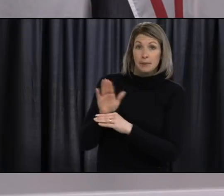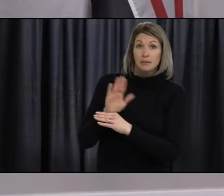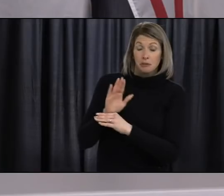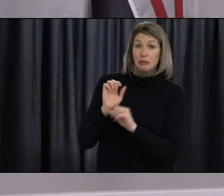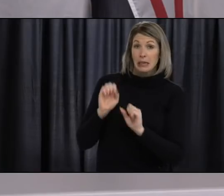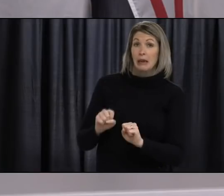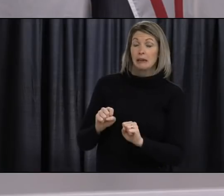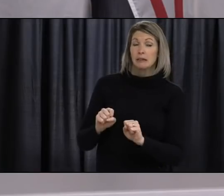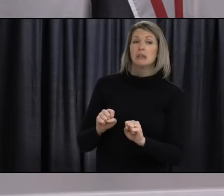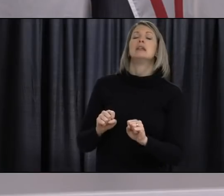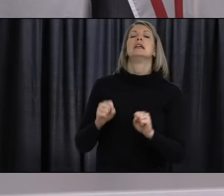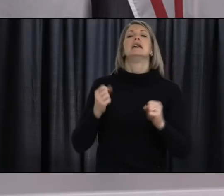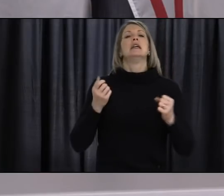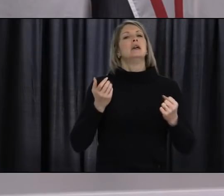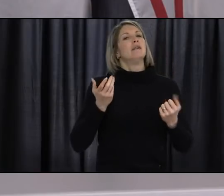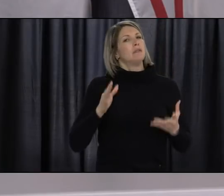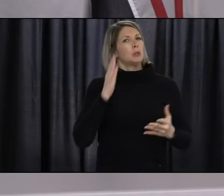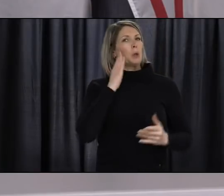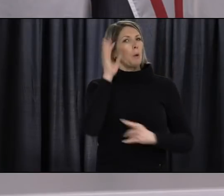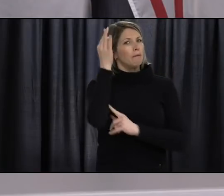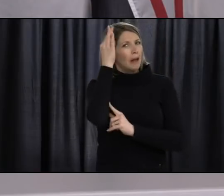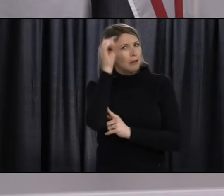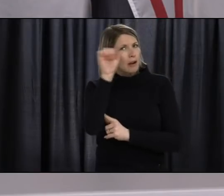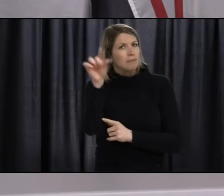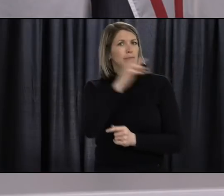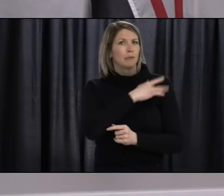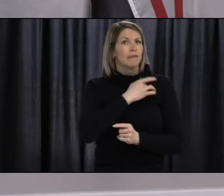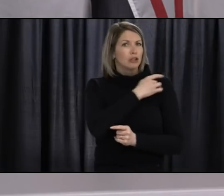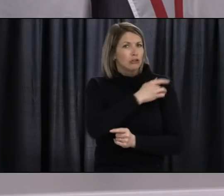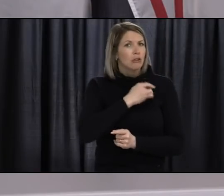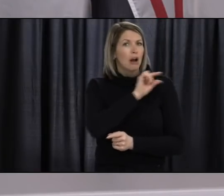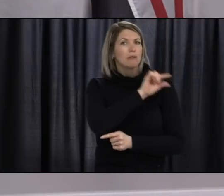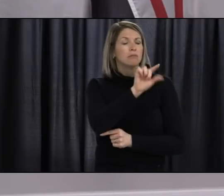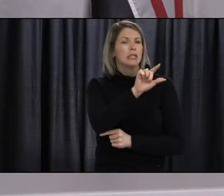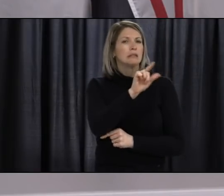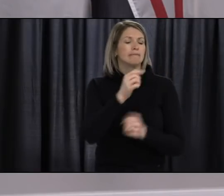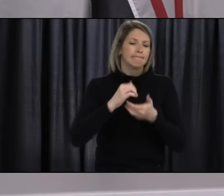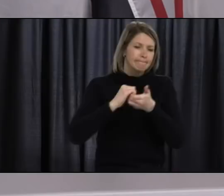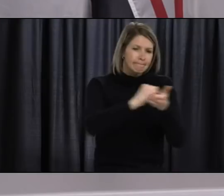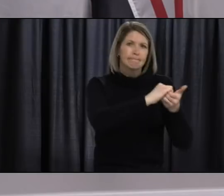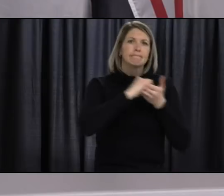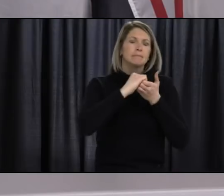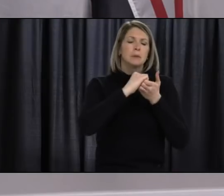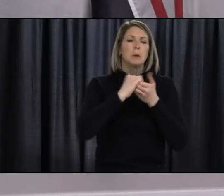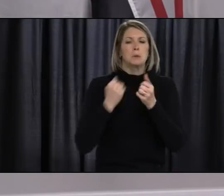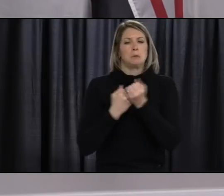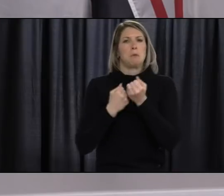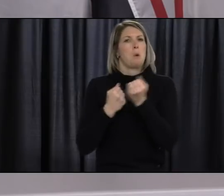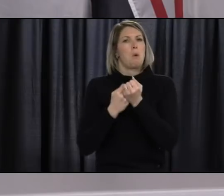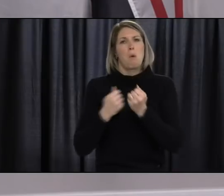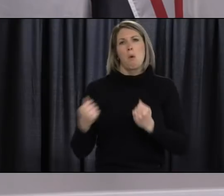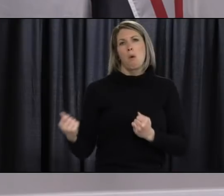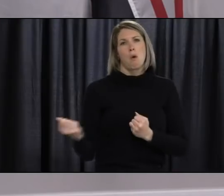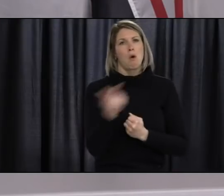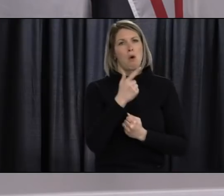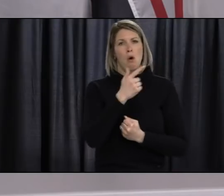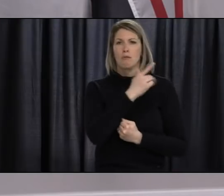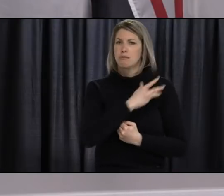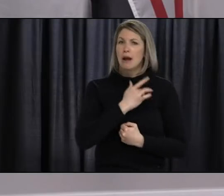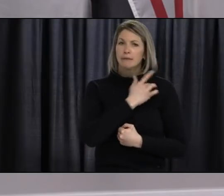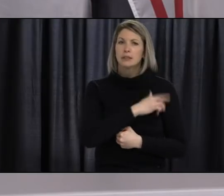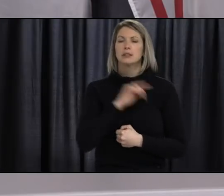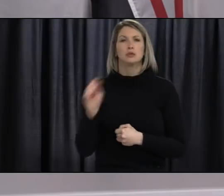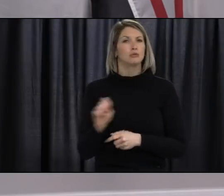working together that we will stop the spread and we will get through this pandemic as a province and as a people. So let's continue